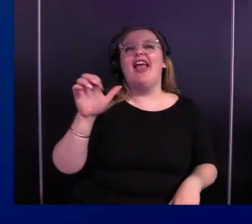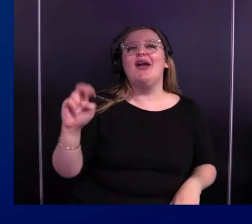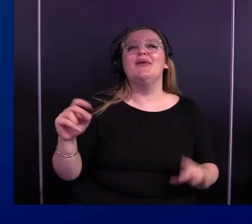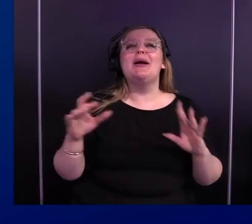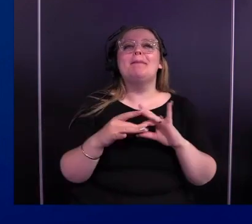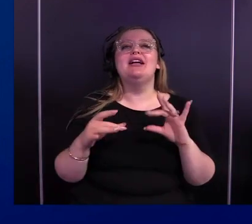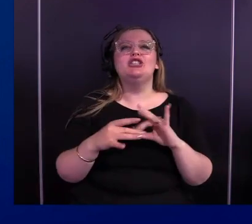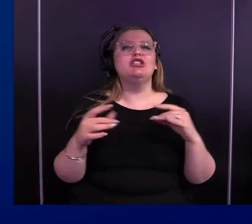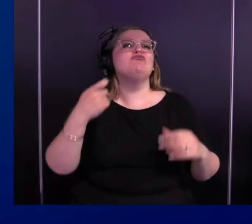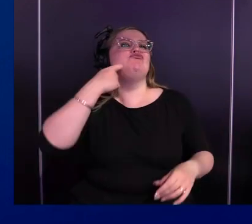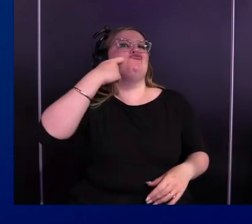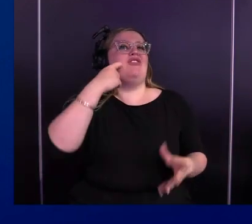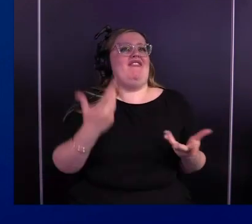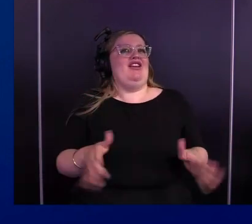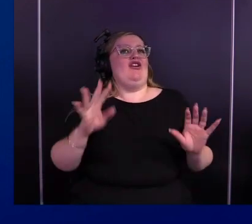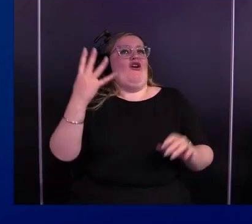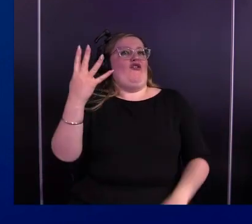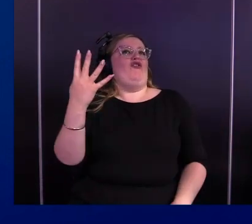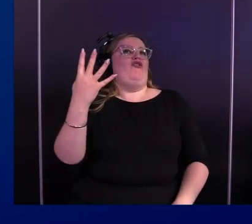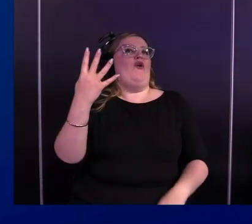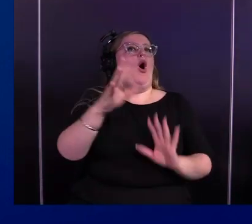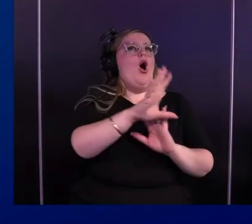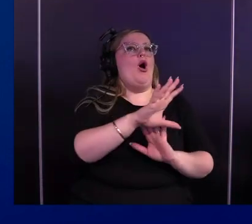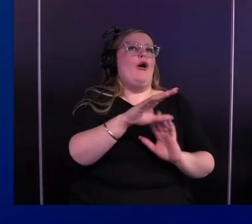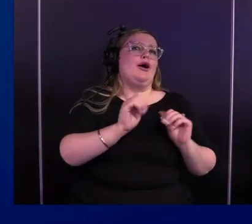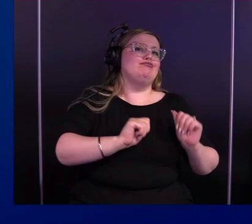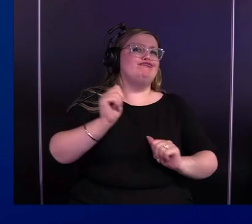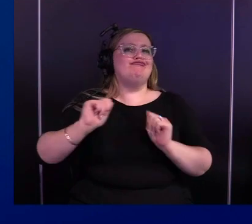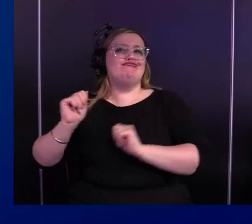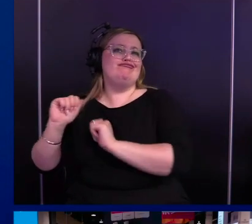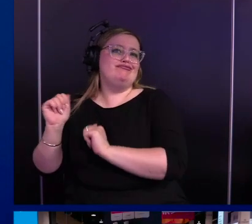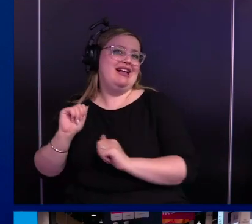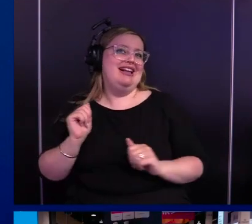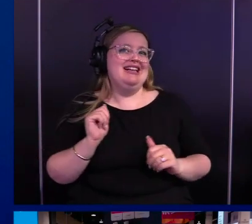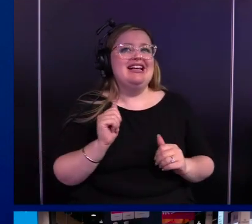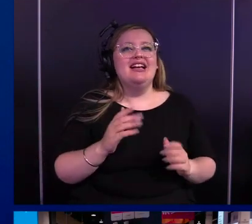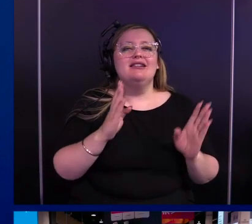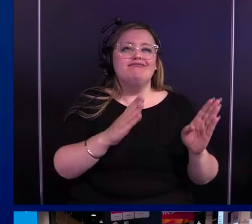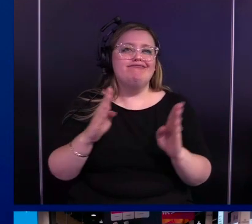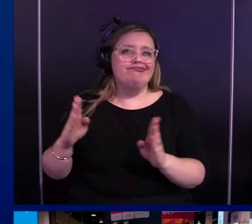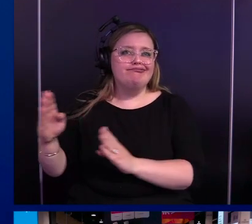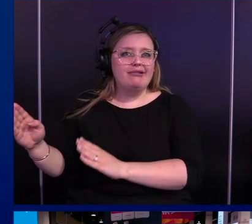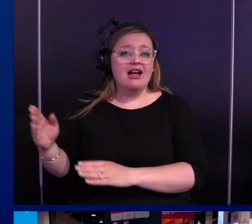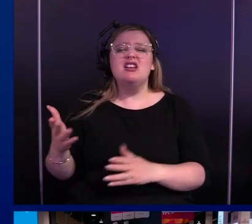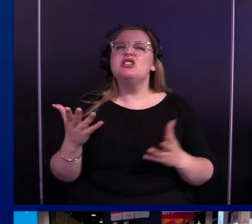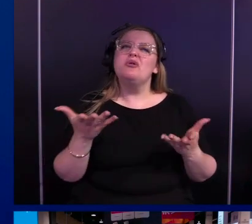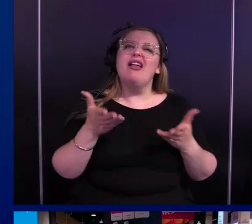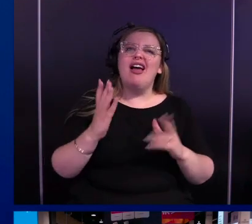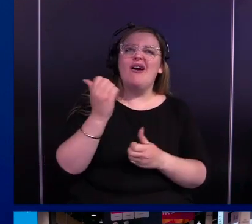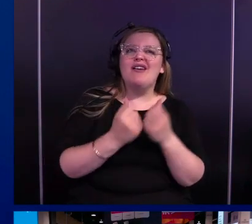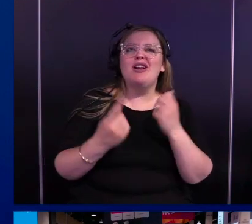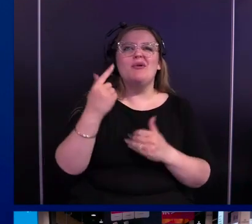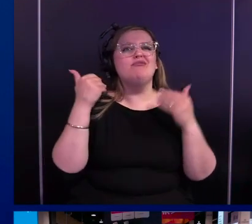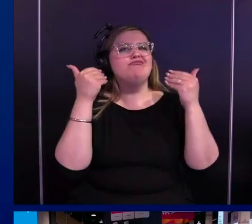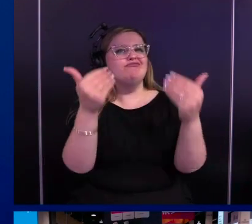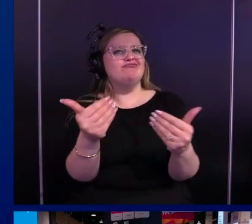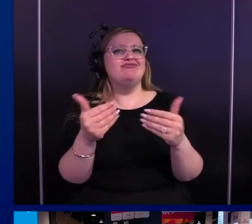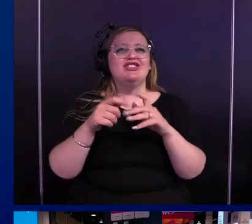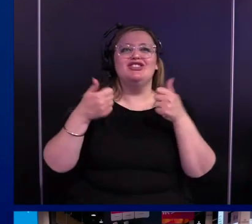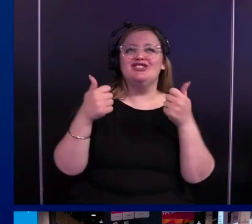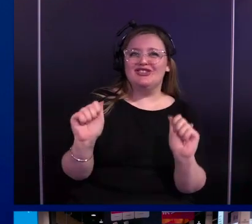the four-episode series on this, and what we did is we give everybody a chance to kind of jump in and try this out. So if you haven't done